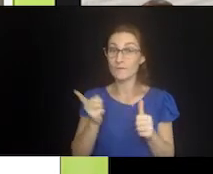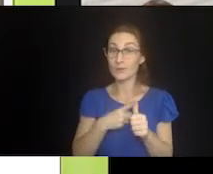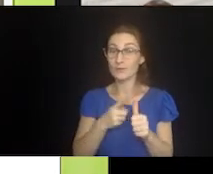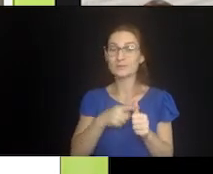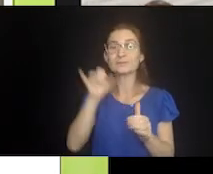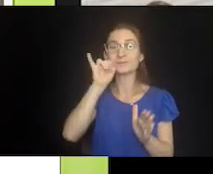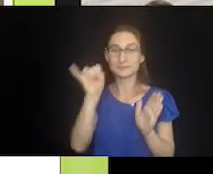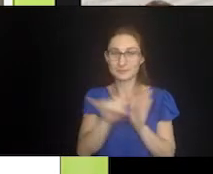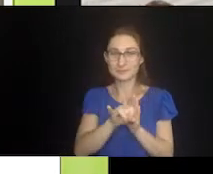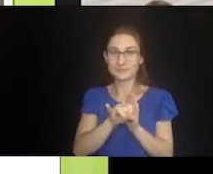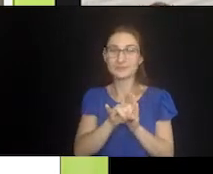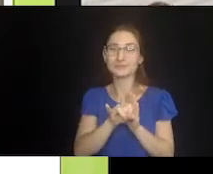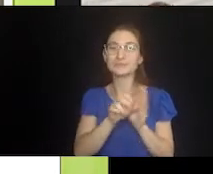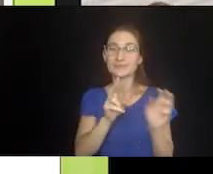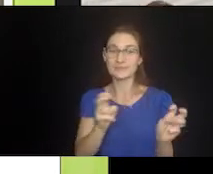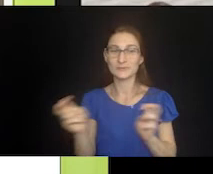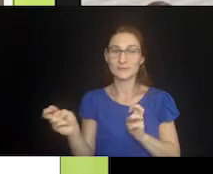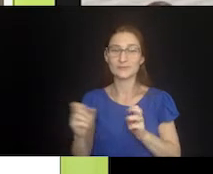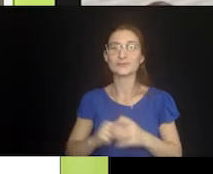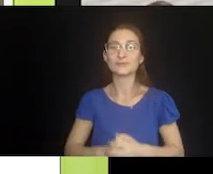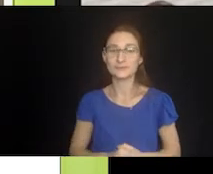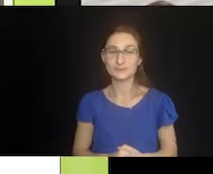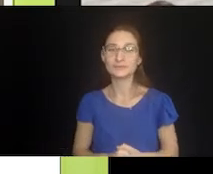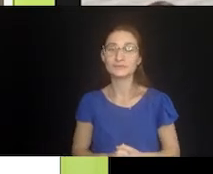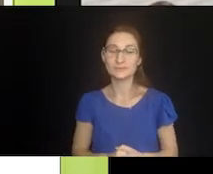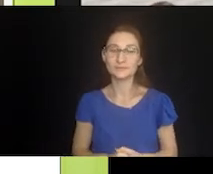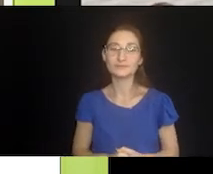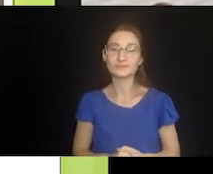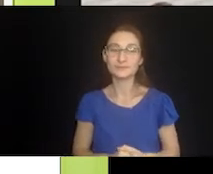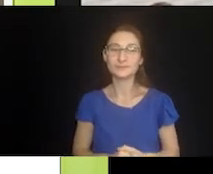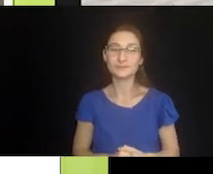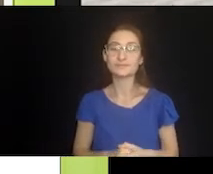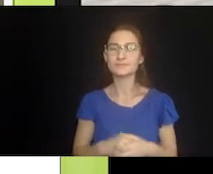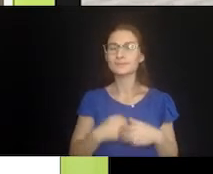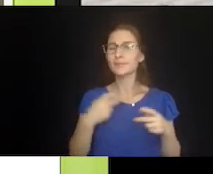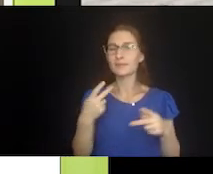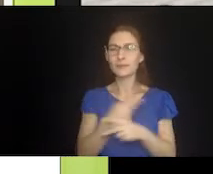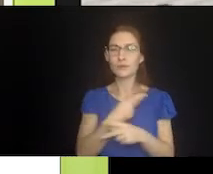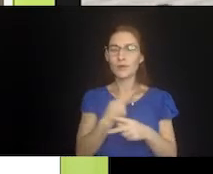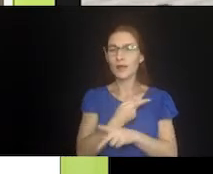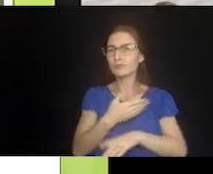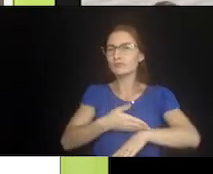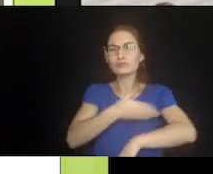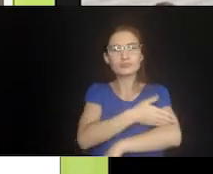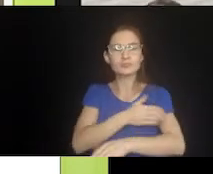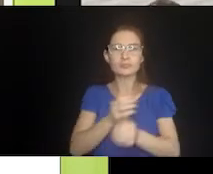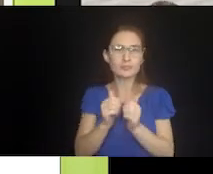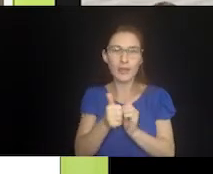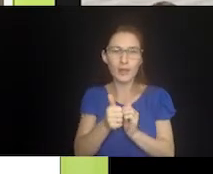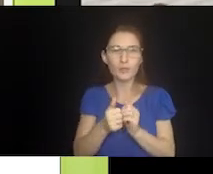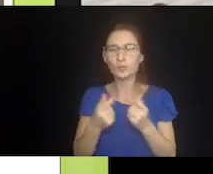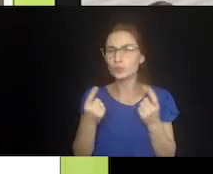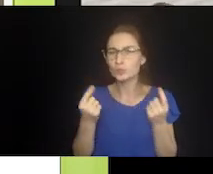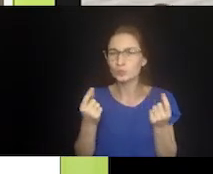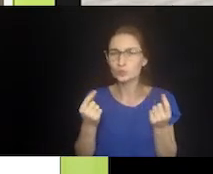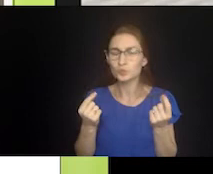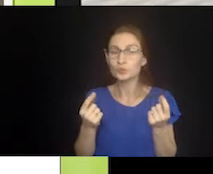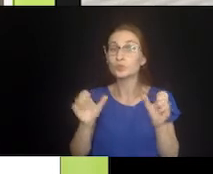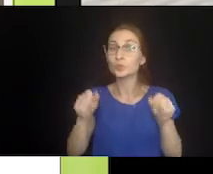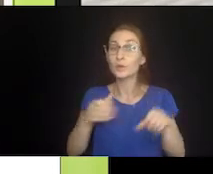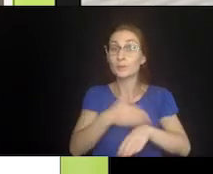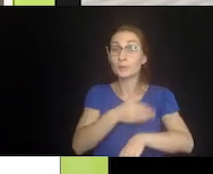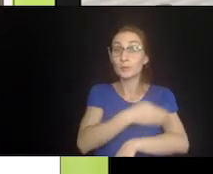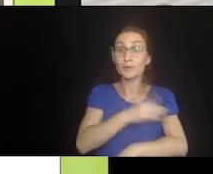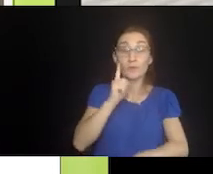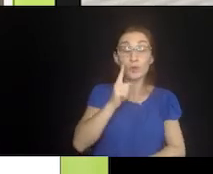so you identify the issues and figure out how what things you can do to improve